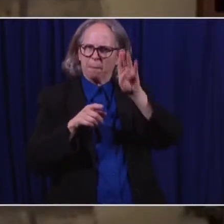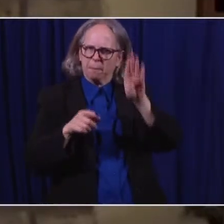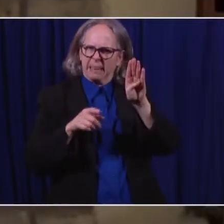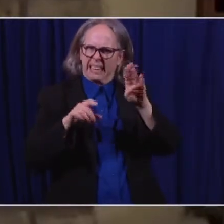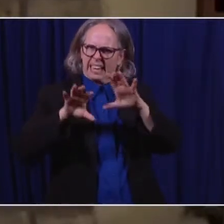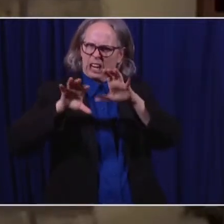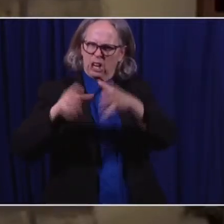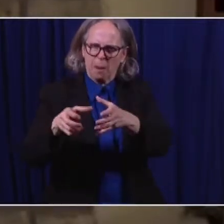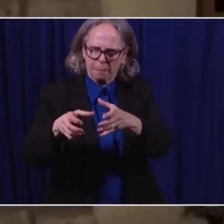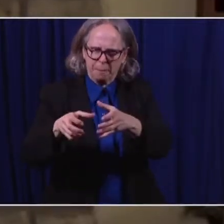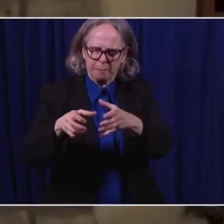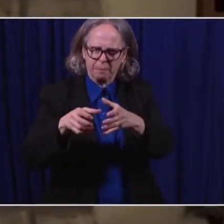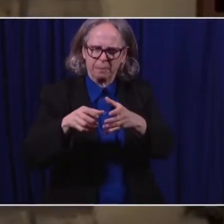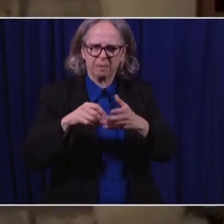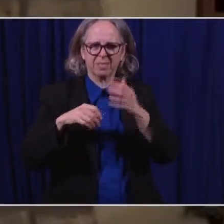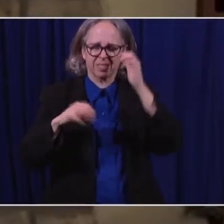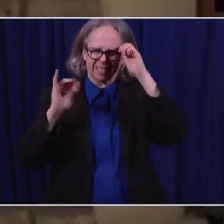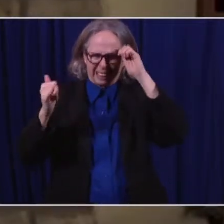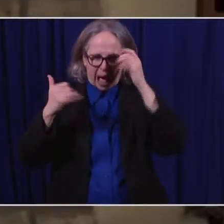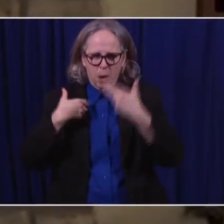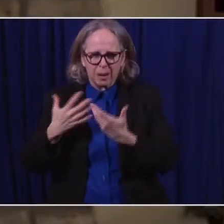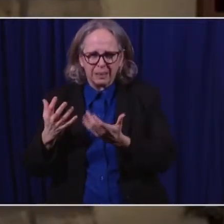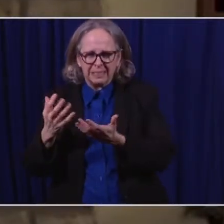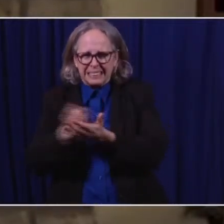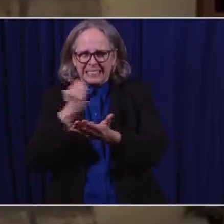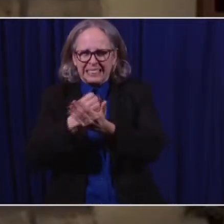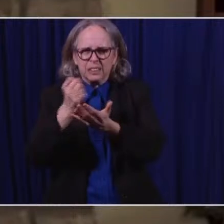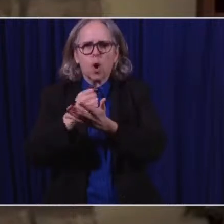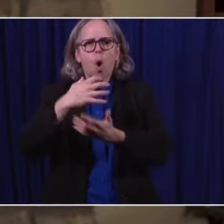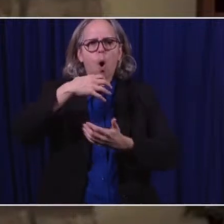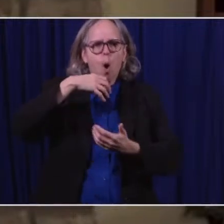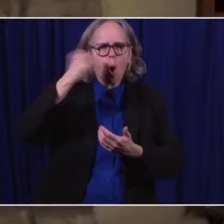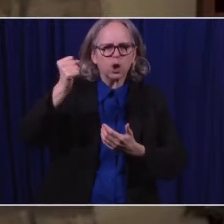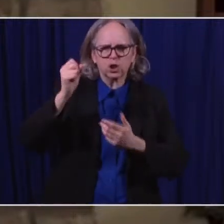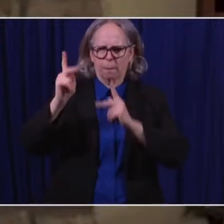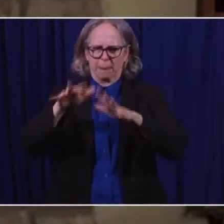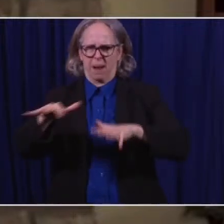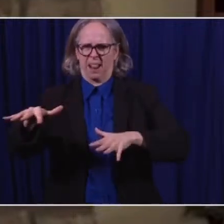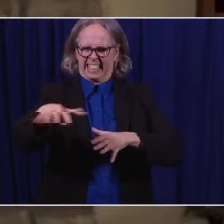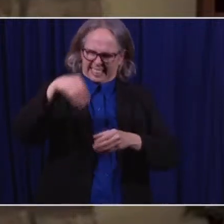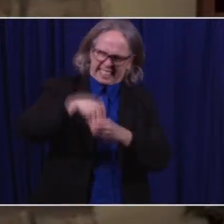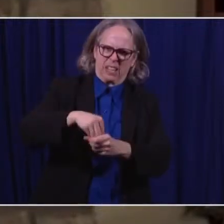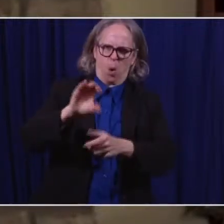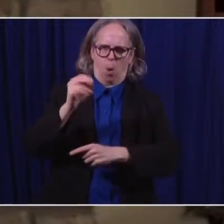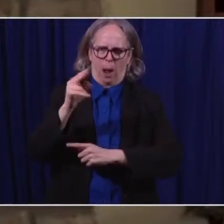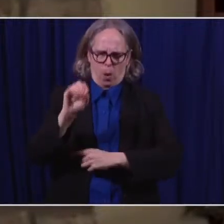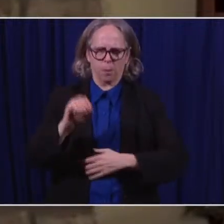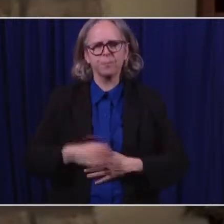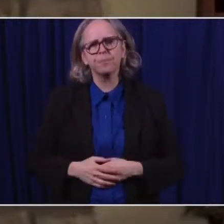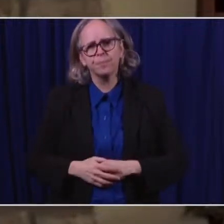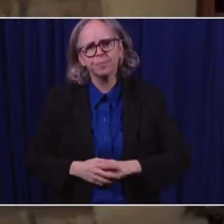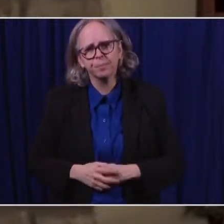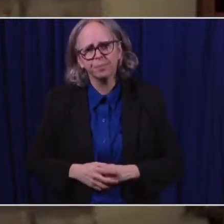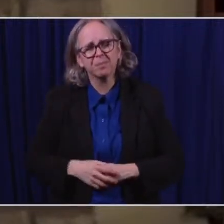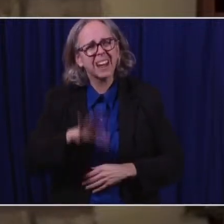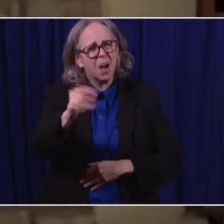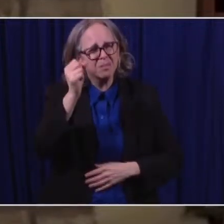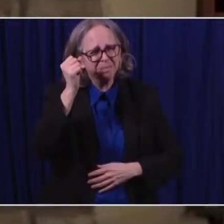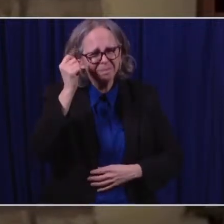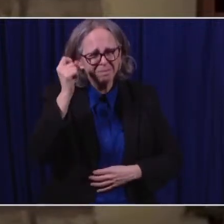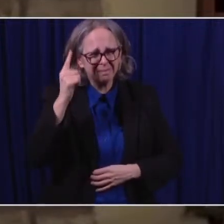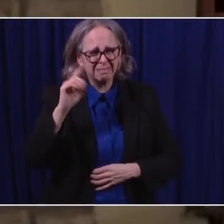the older Ohioans and Ohioans who fall into that category. Now it will vary somewhere between